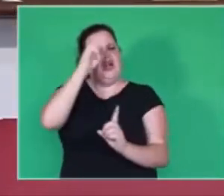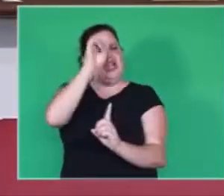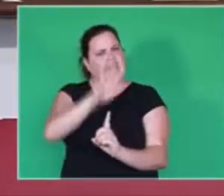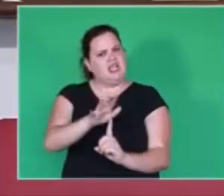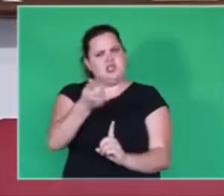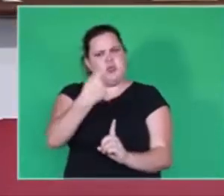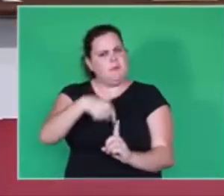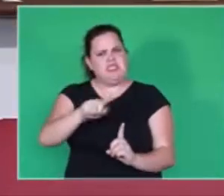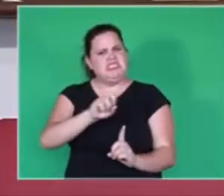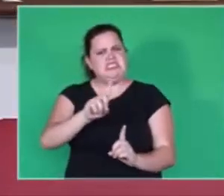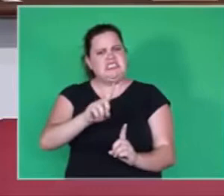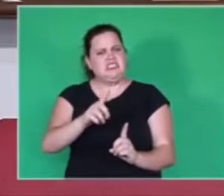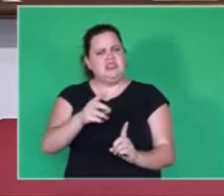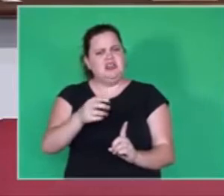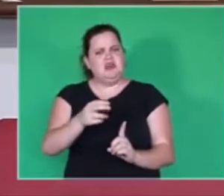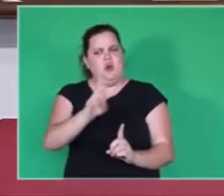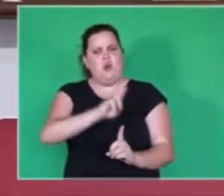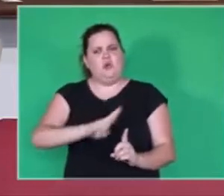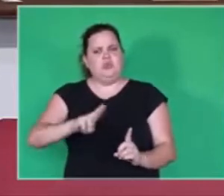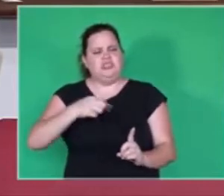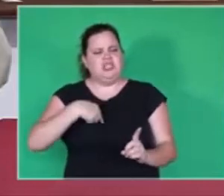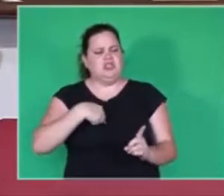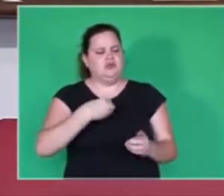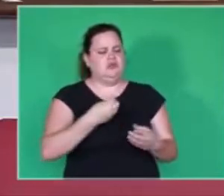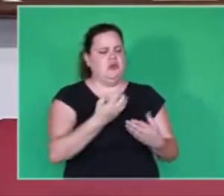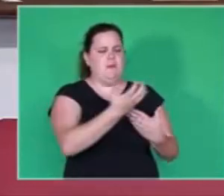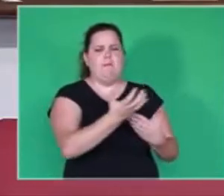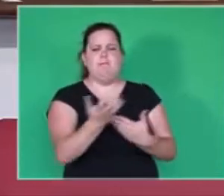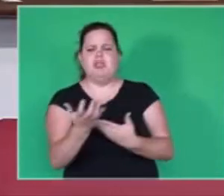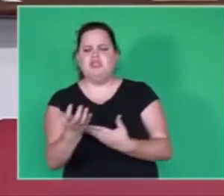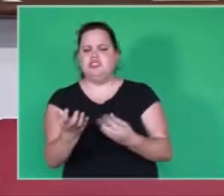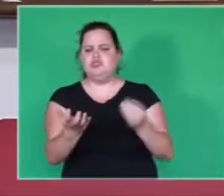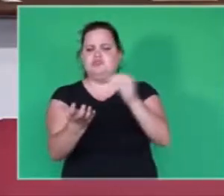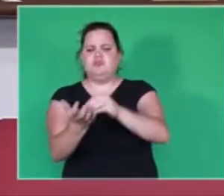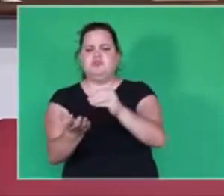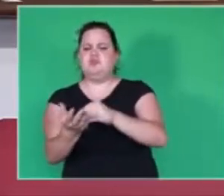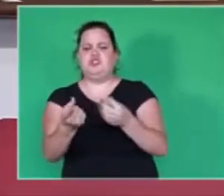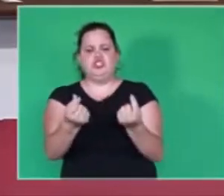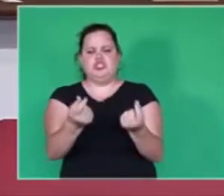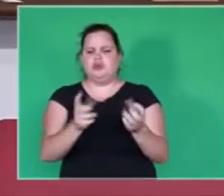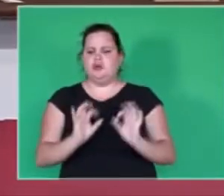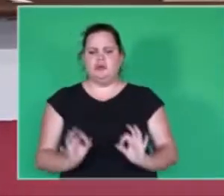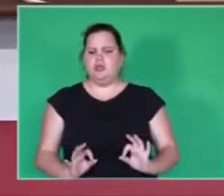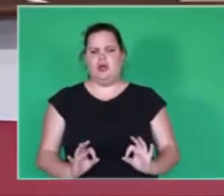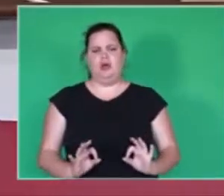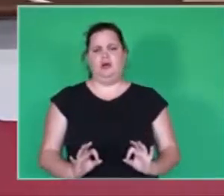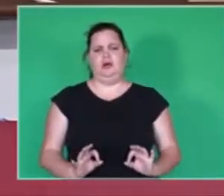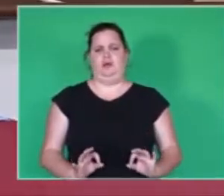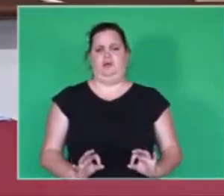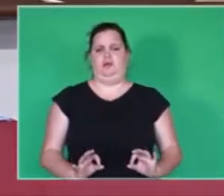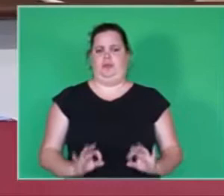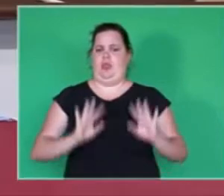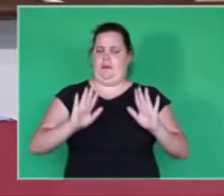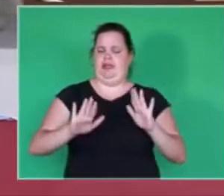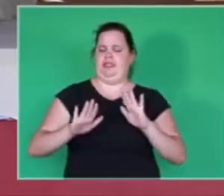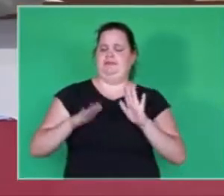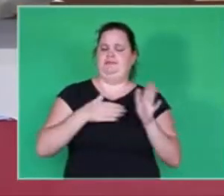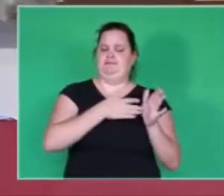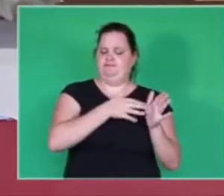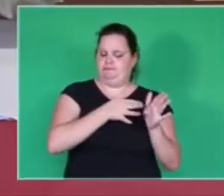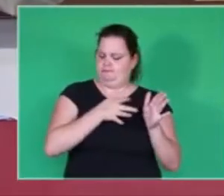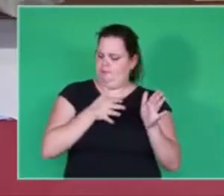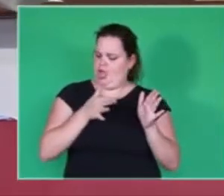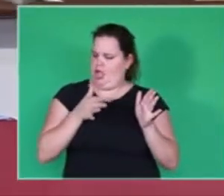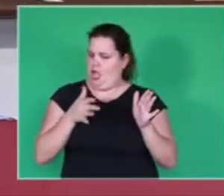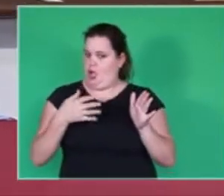He didn't have much notion. And so time goes by. And